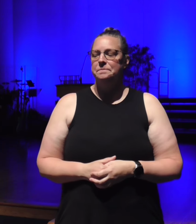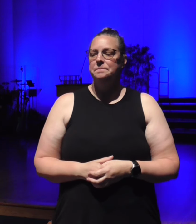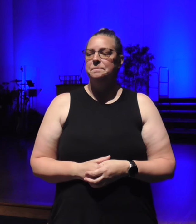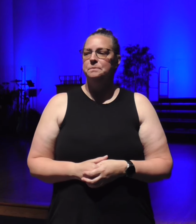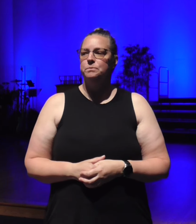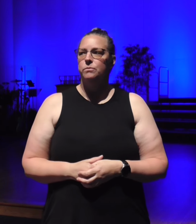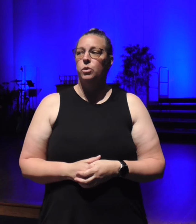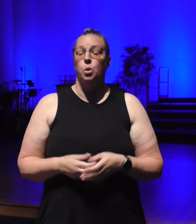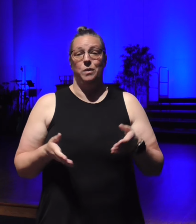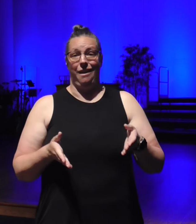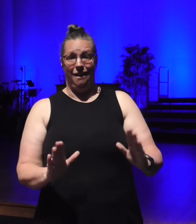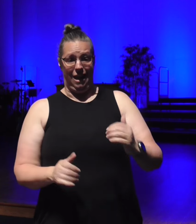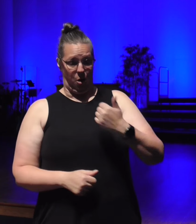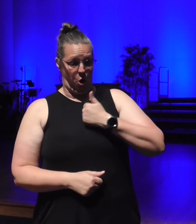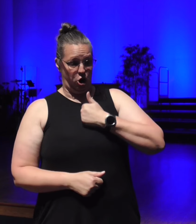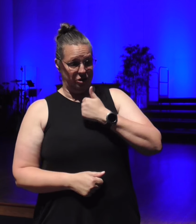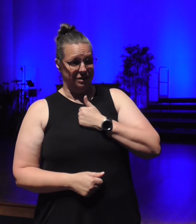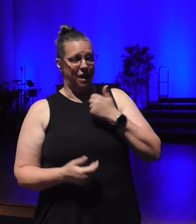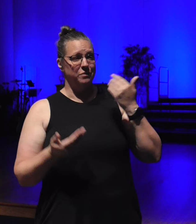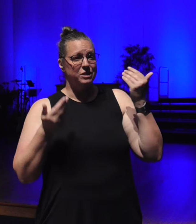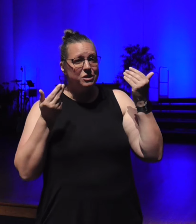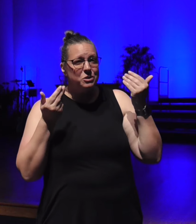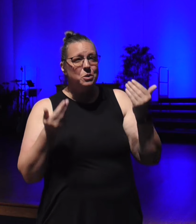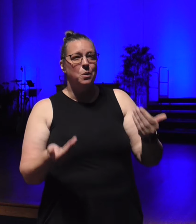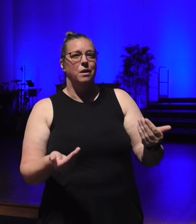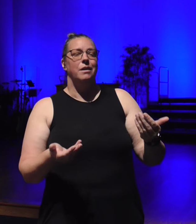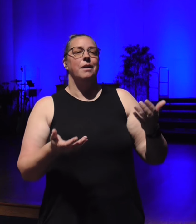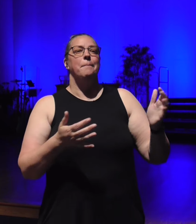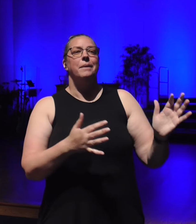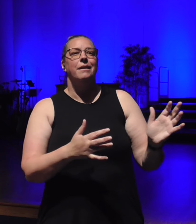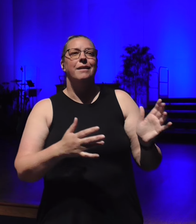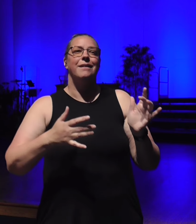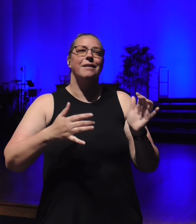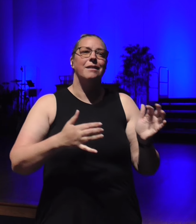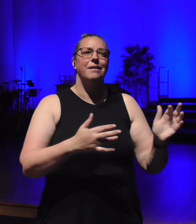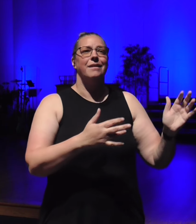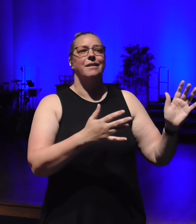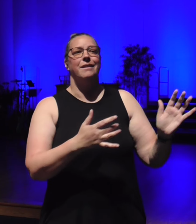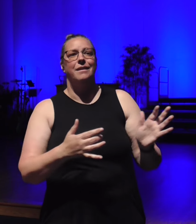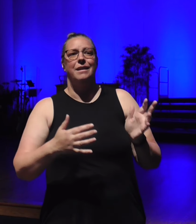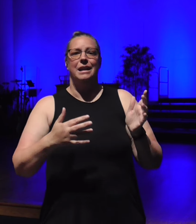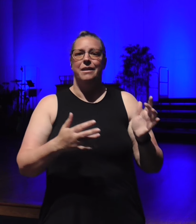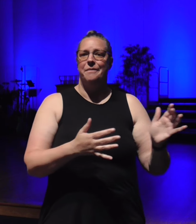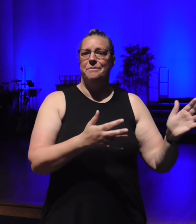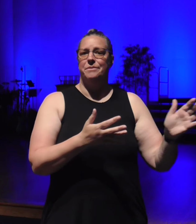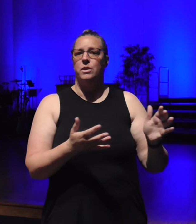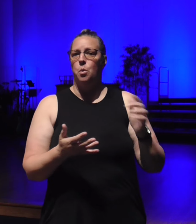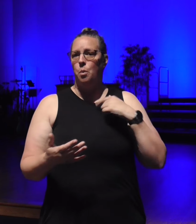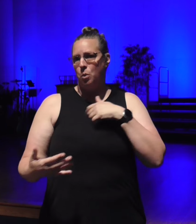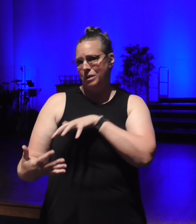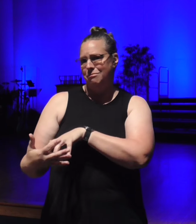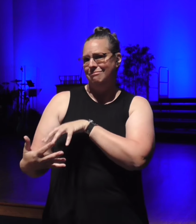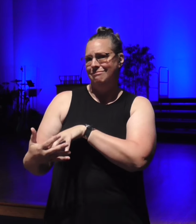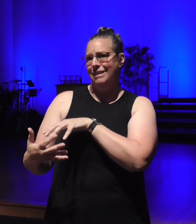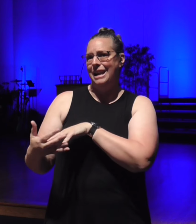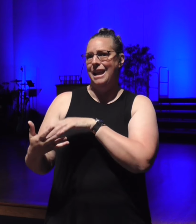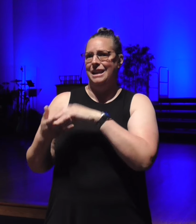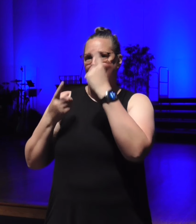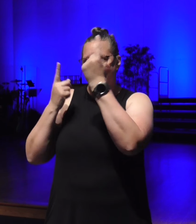allow ourselves to be played by the winds of devotional texts when we engage in